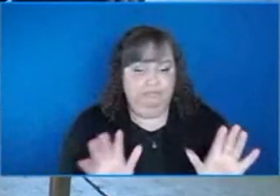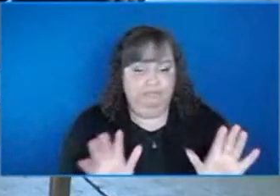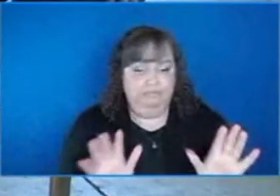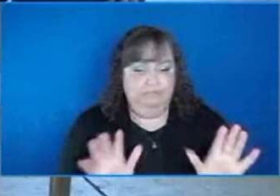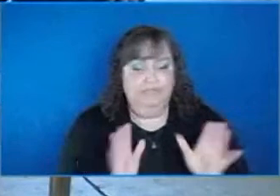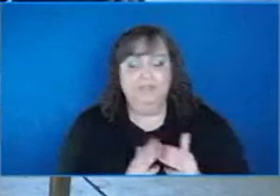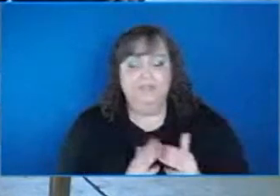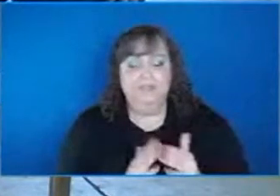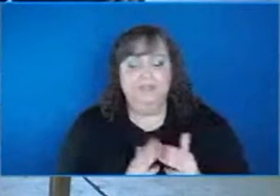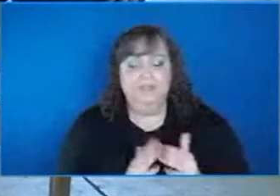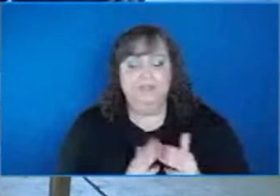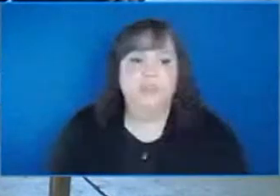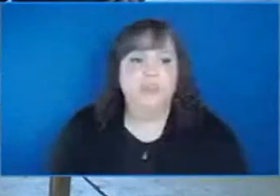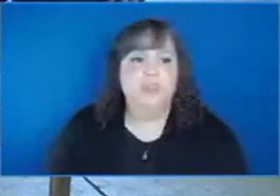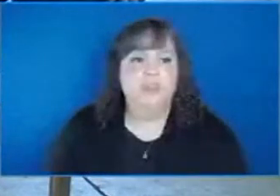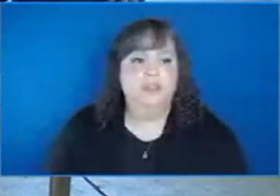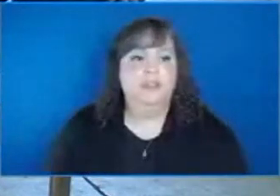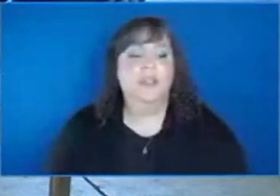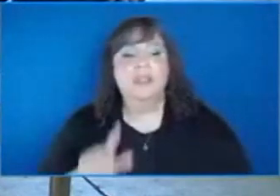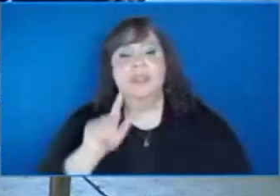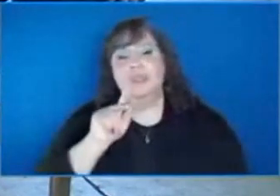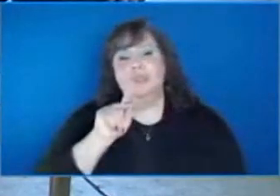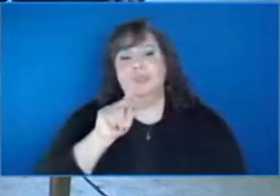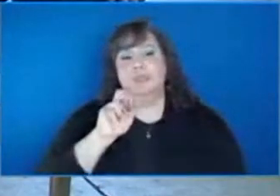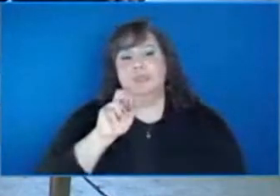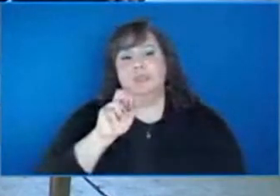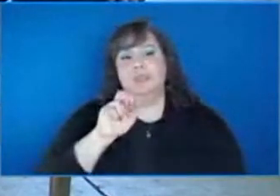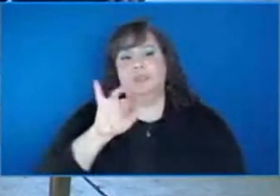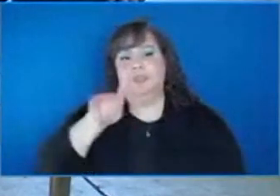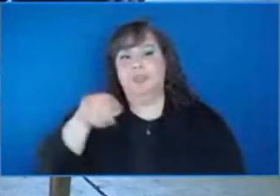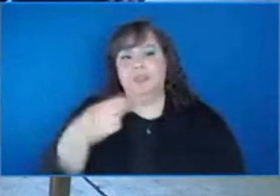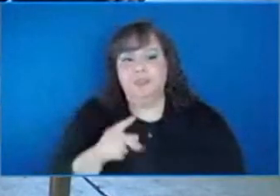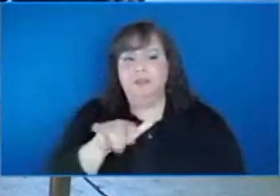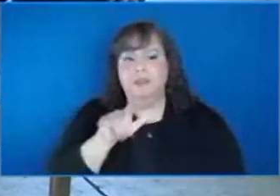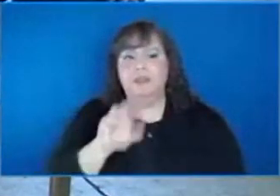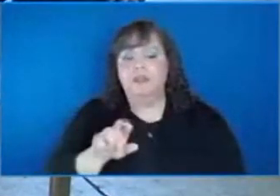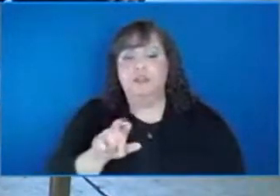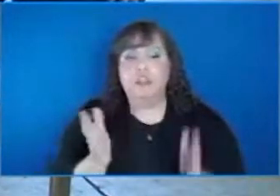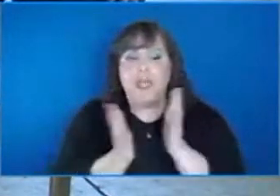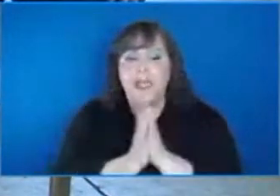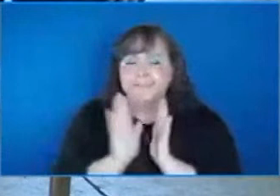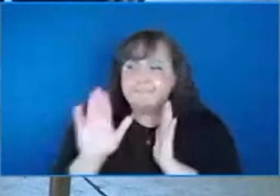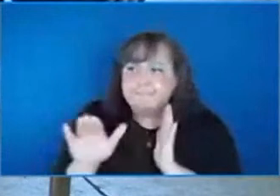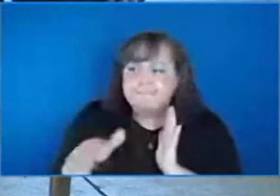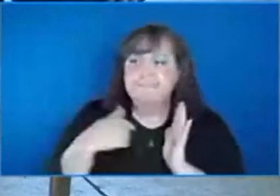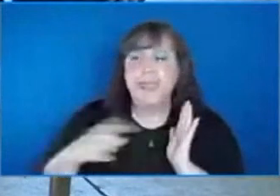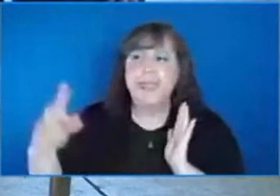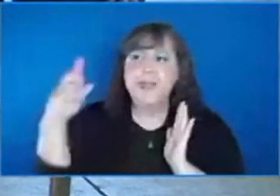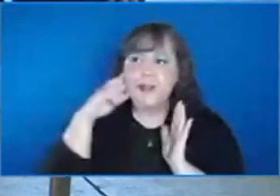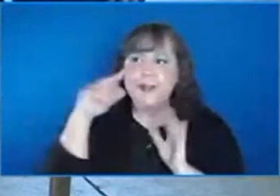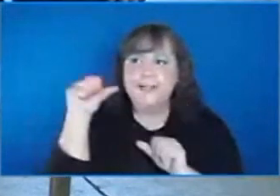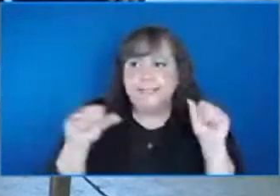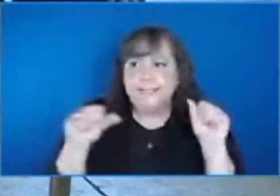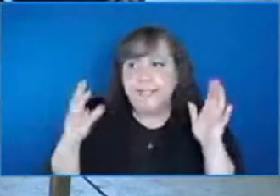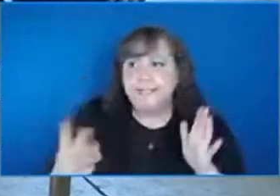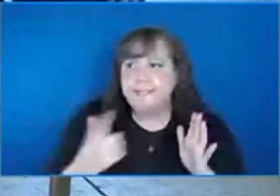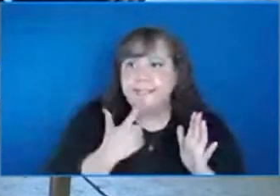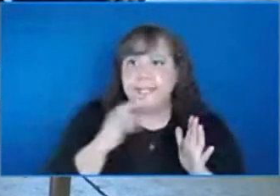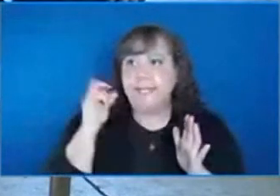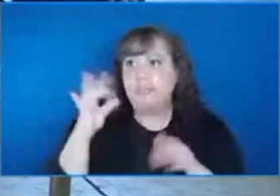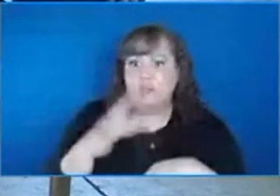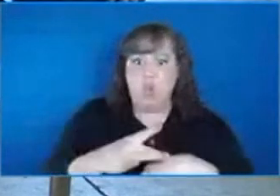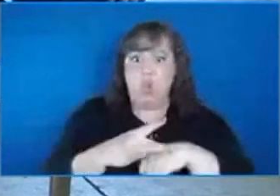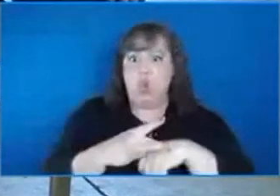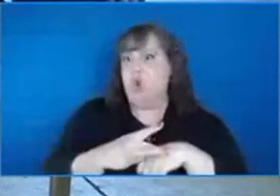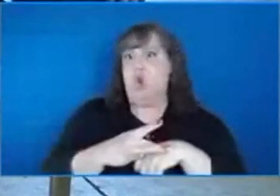Keith Taylor asks, I've heard some scientists say that if an Earth killer asteroid was headed our way, you'd need 5 years